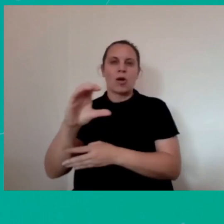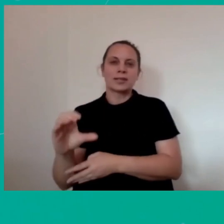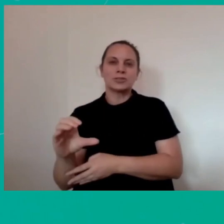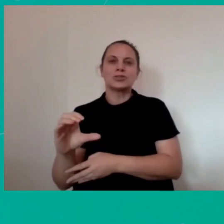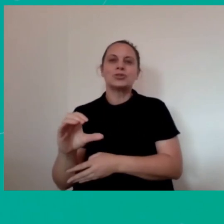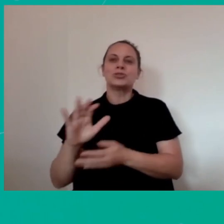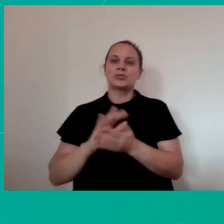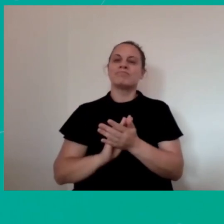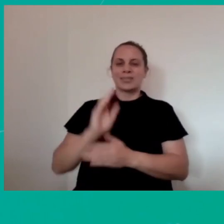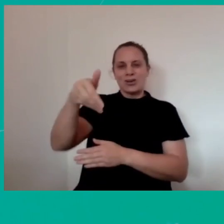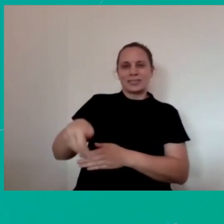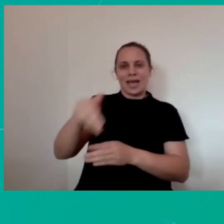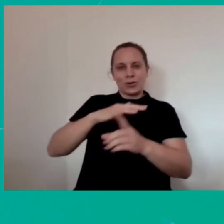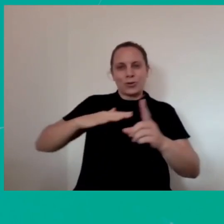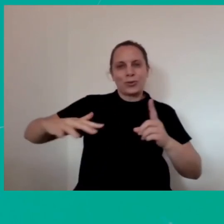ora whānau.